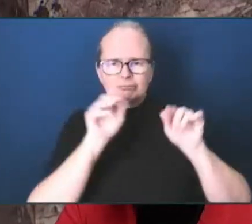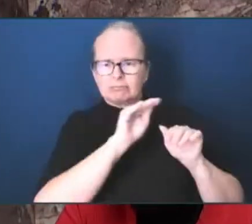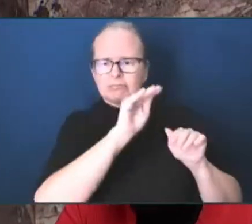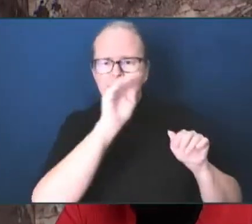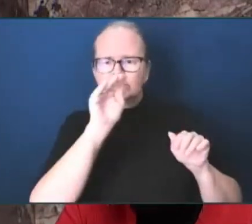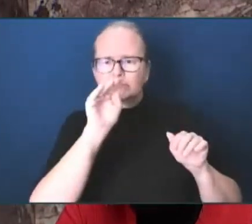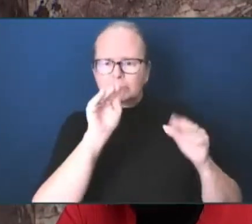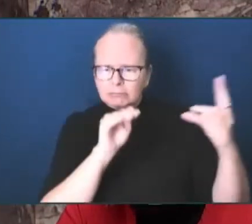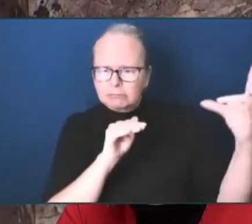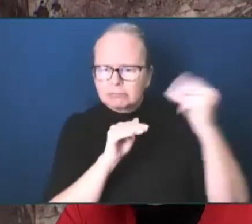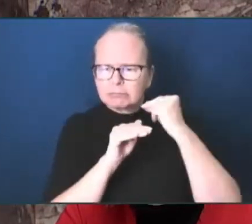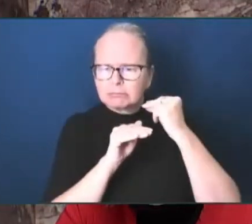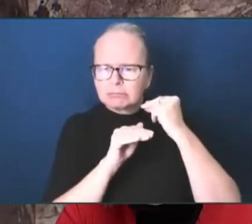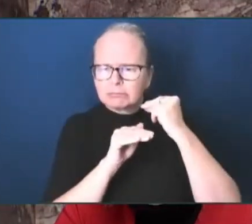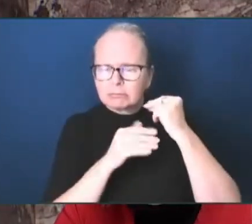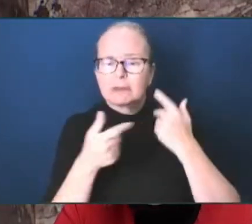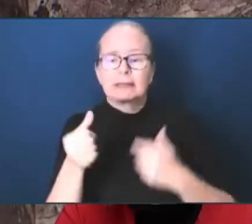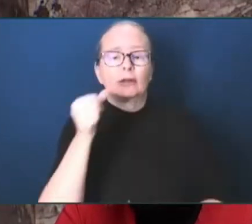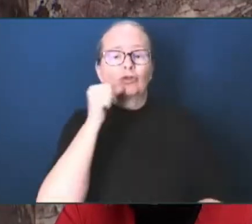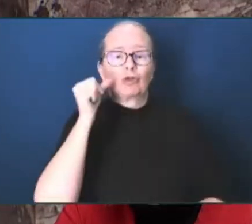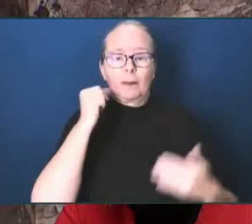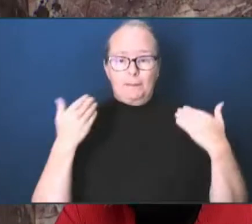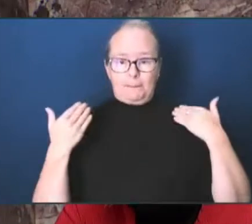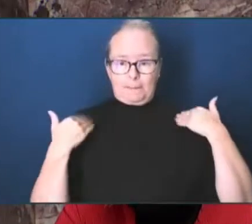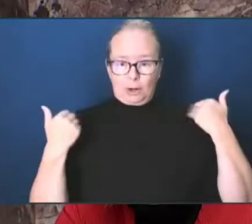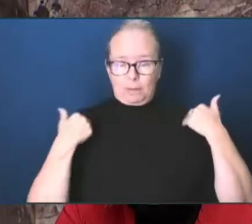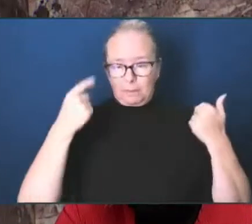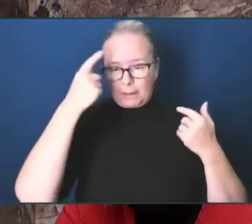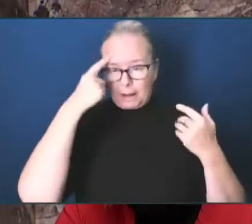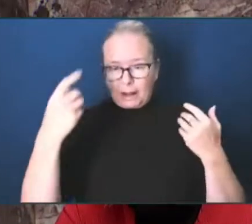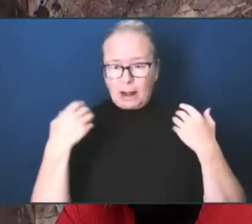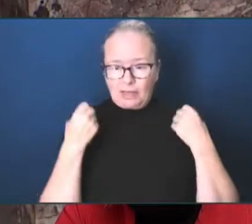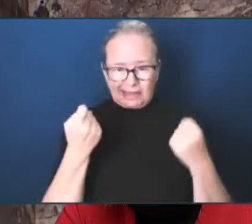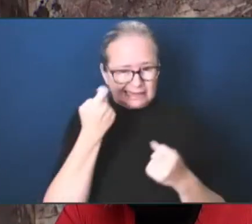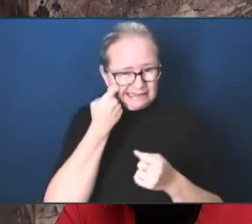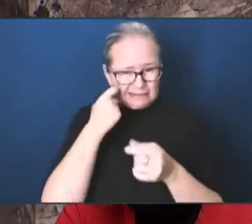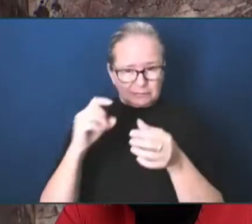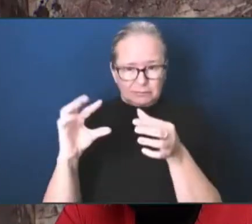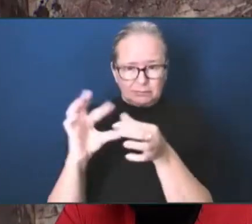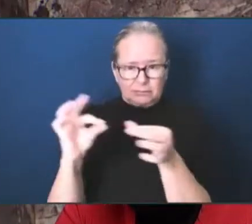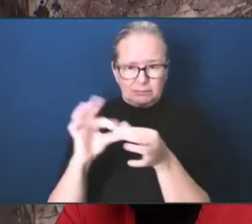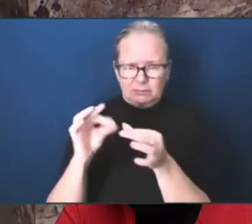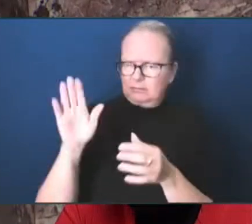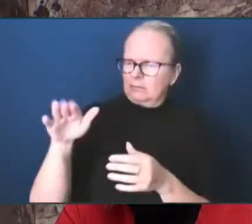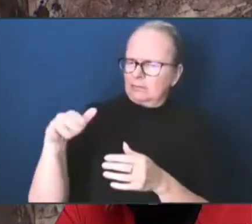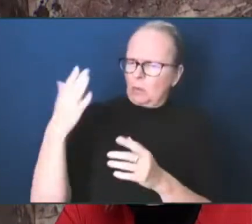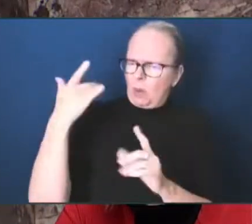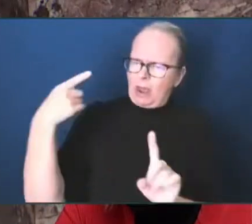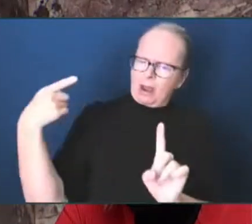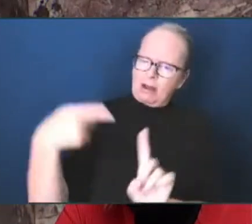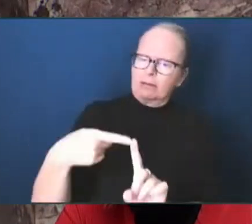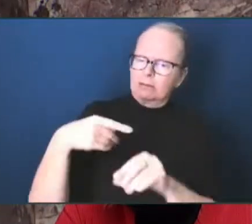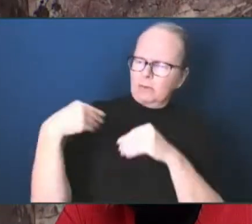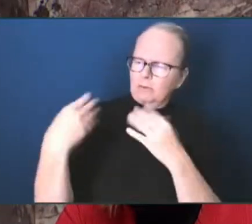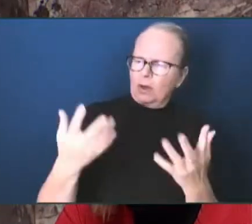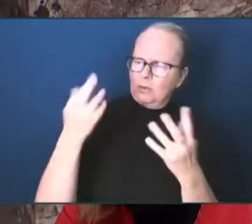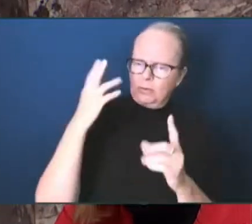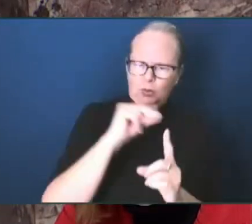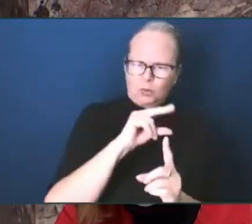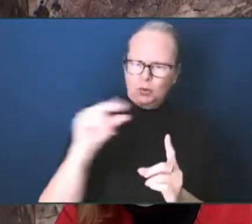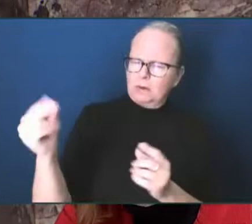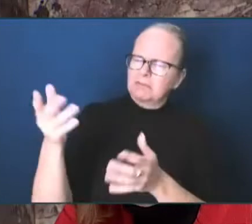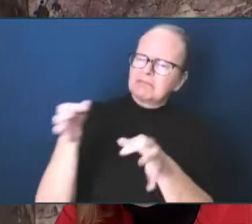provide a single reason why communities were being told no. And in fact, she tried to deny that her government had